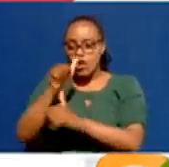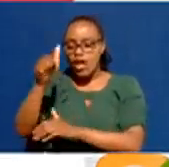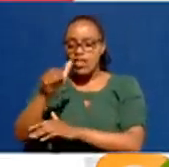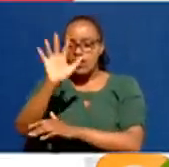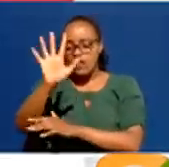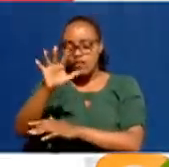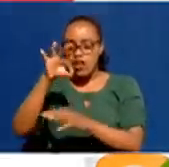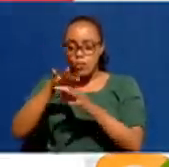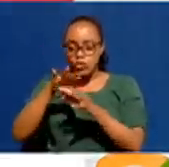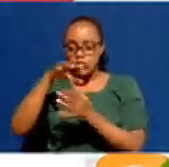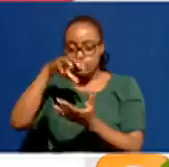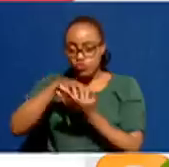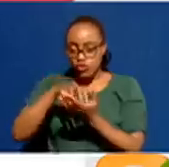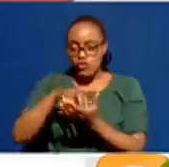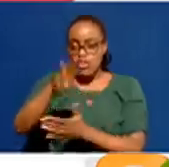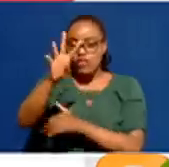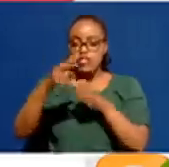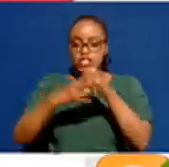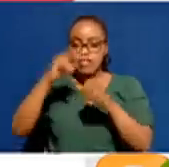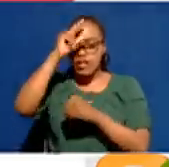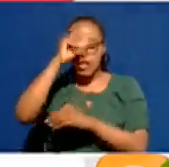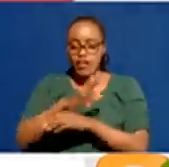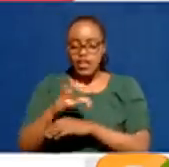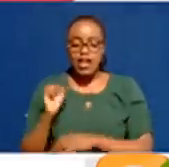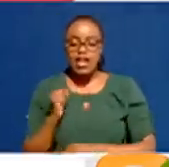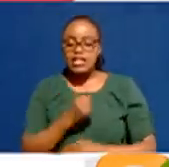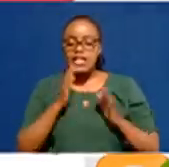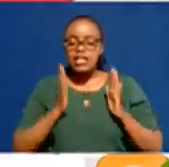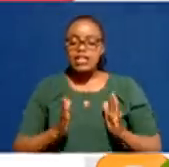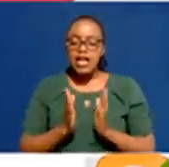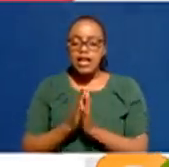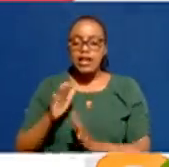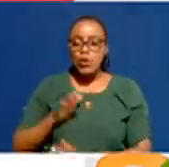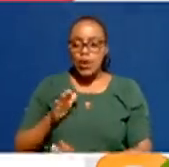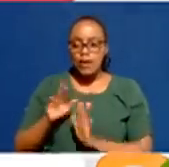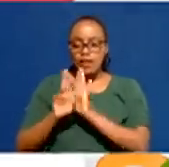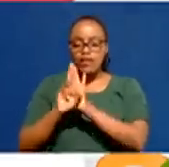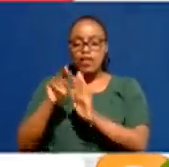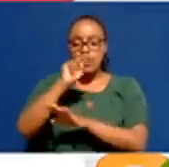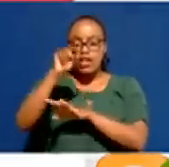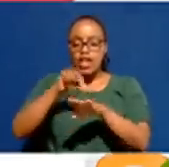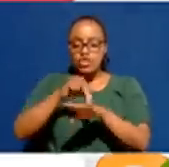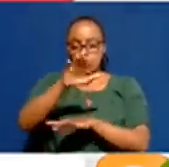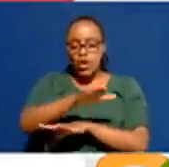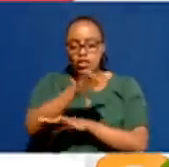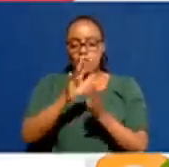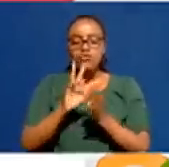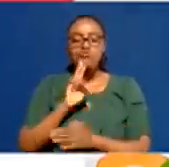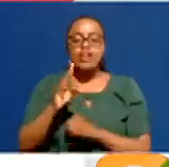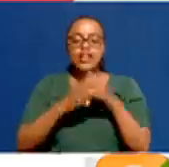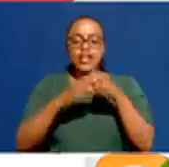five elective positions, that is the 47 governors, senator and women representative seats, National Assembly member in the